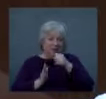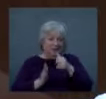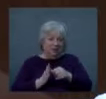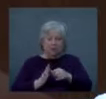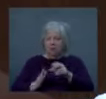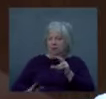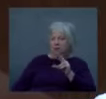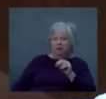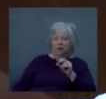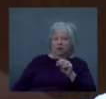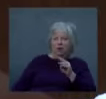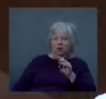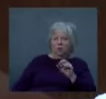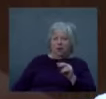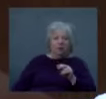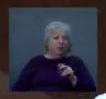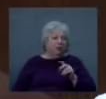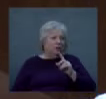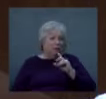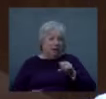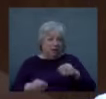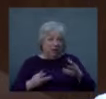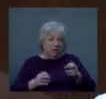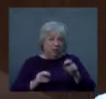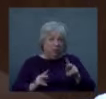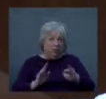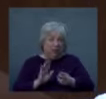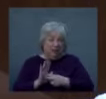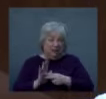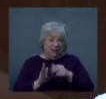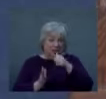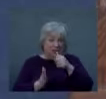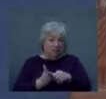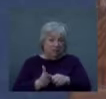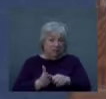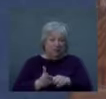ma'am. Okay. Was they given the opportunity to?